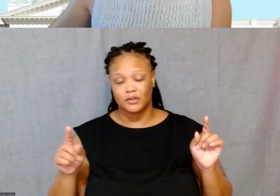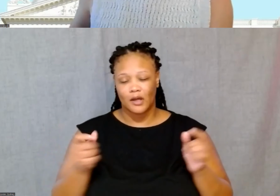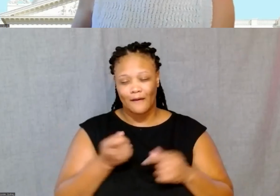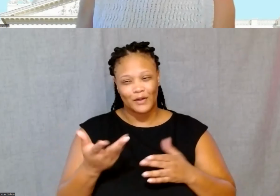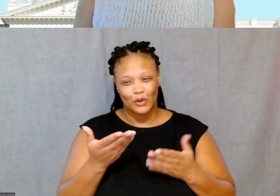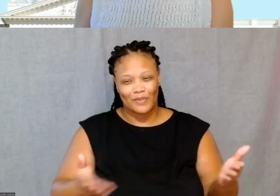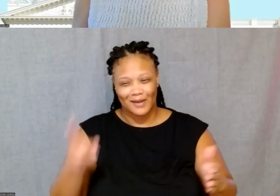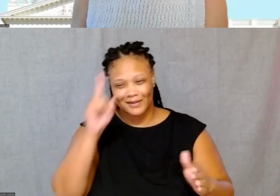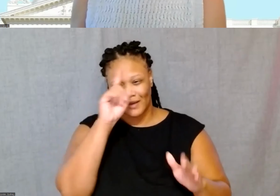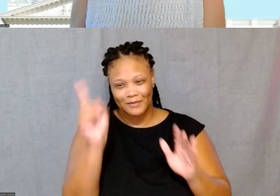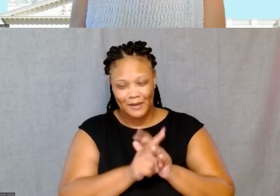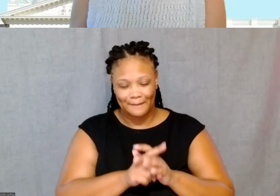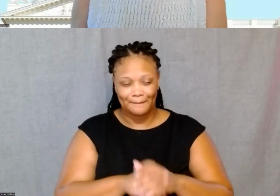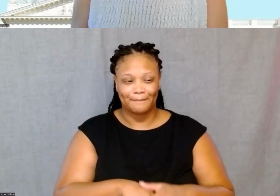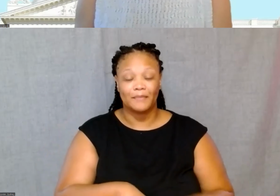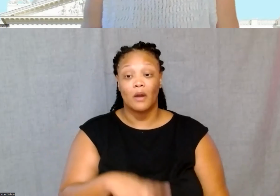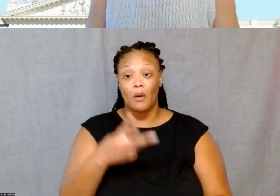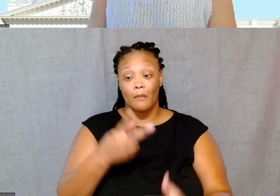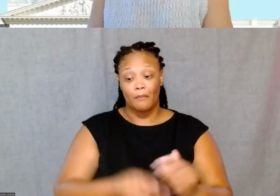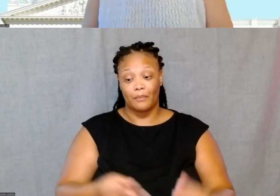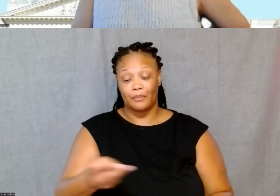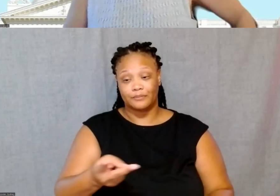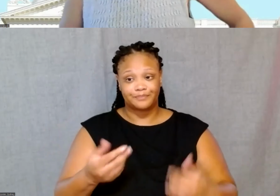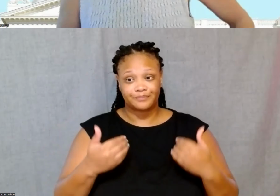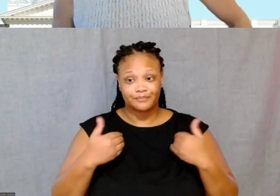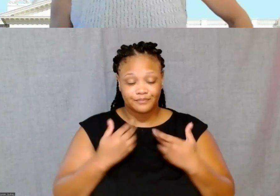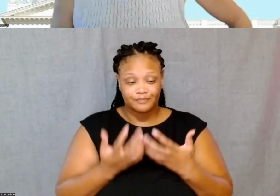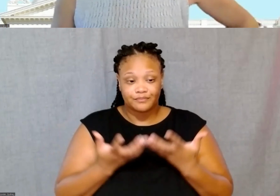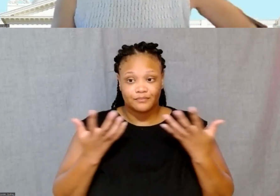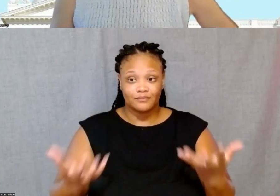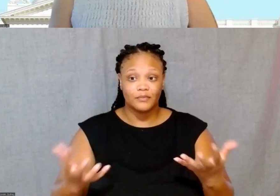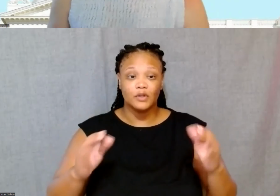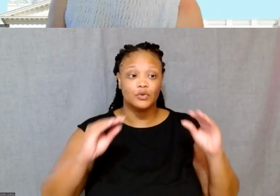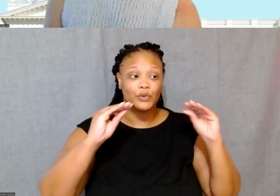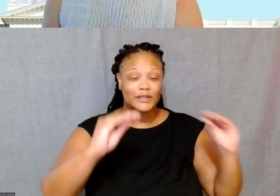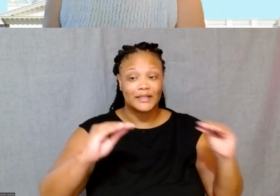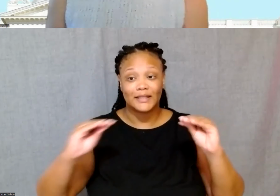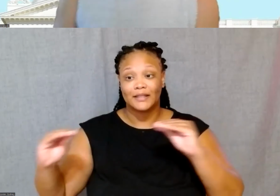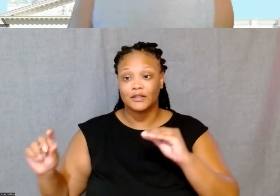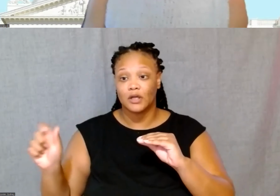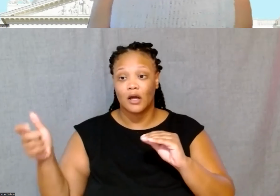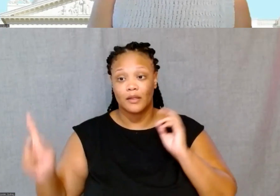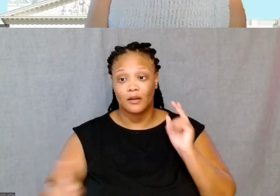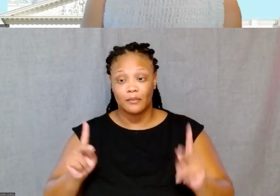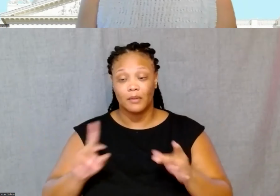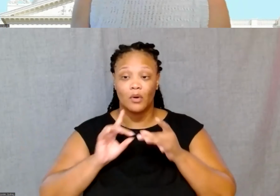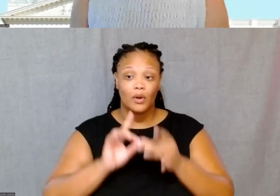is both communities have a lot to teach others when it comes to access and universal design, and